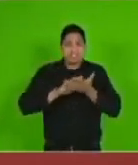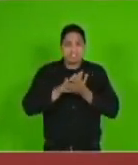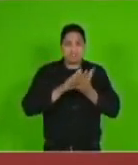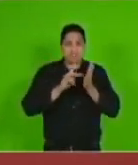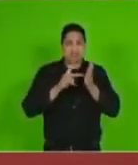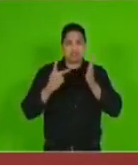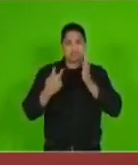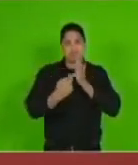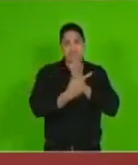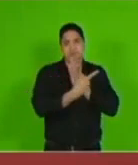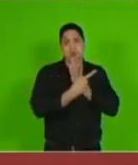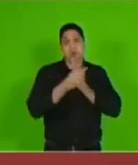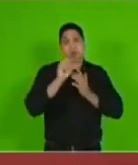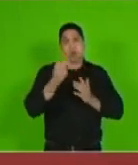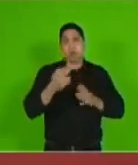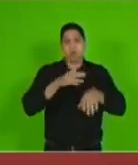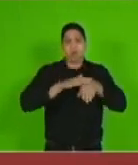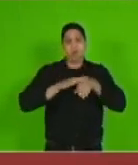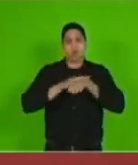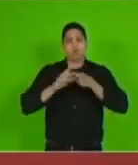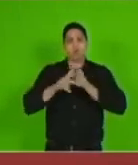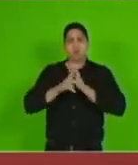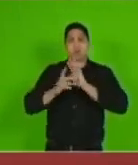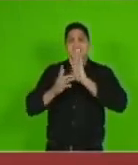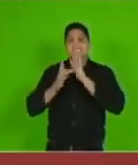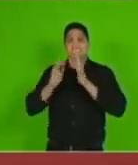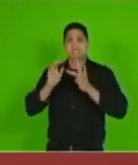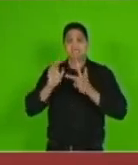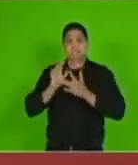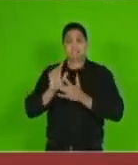There is not one parable